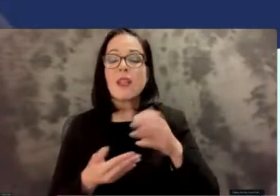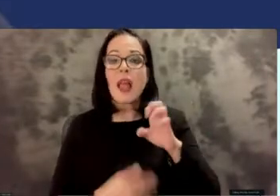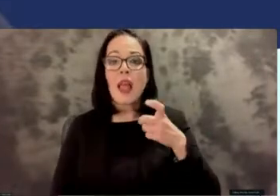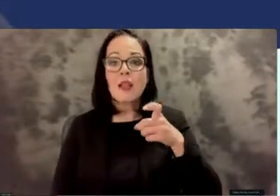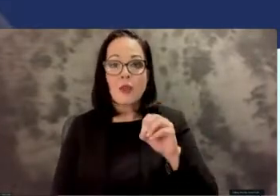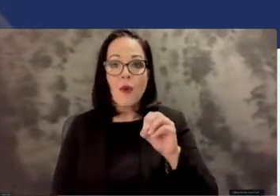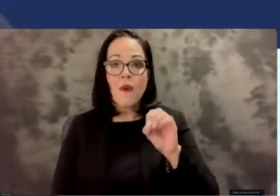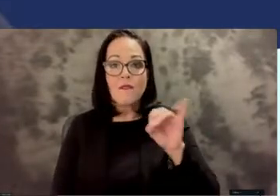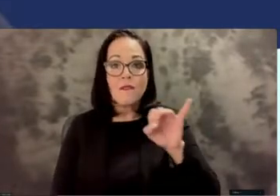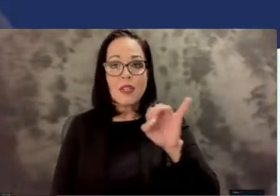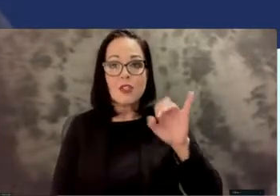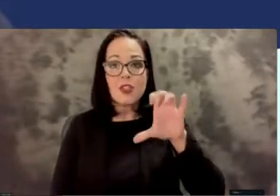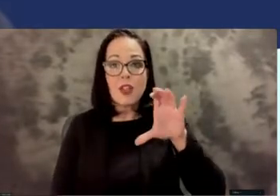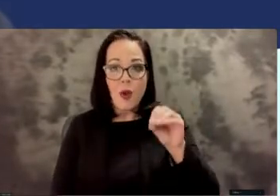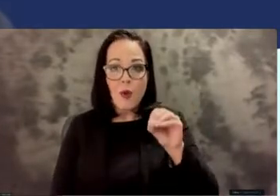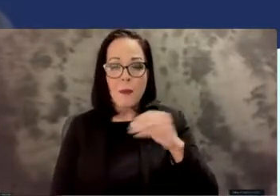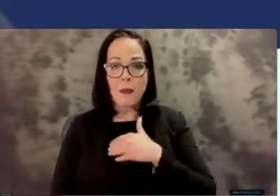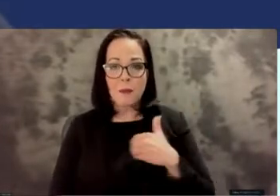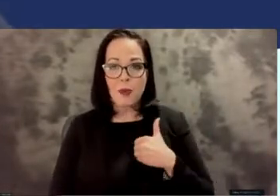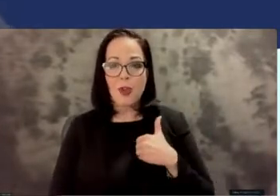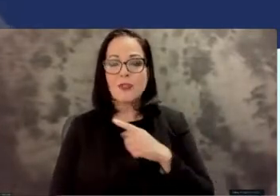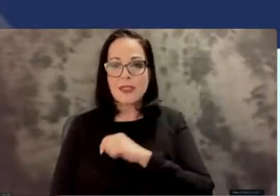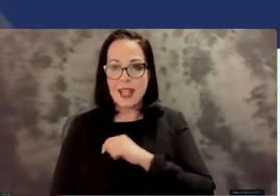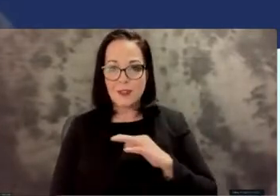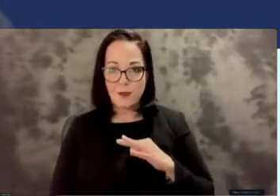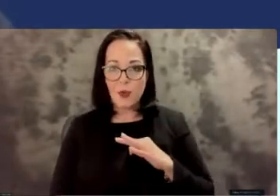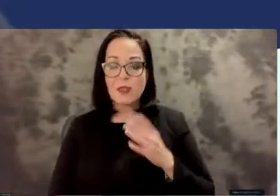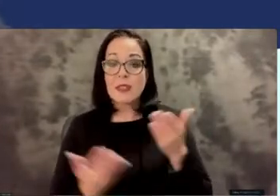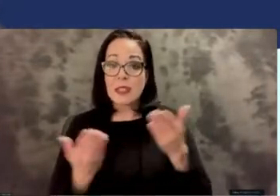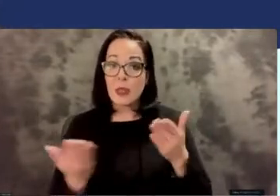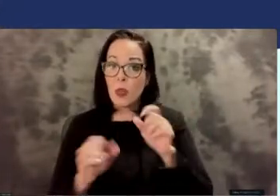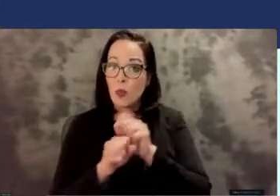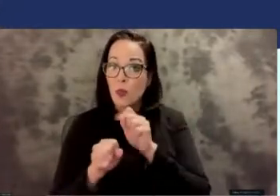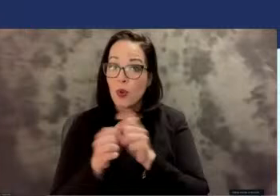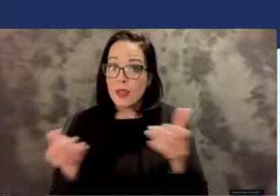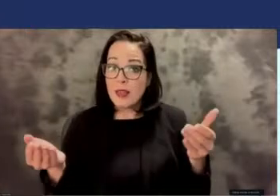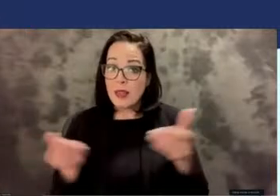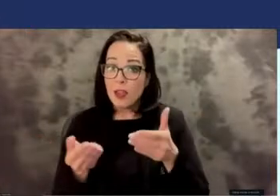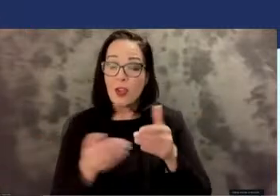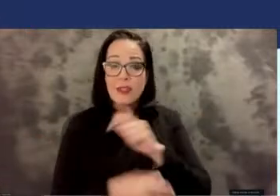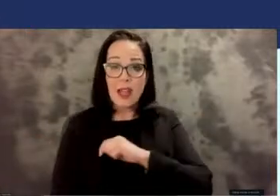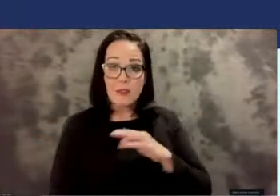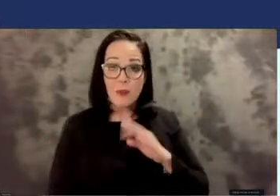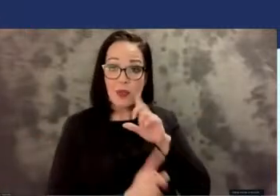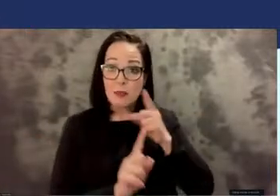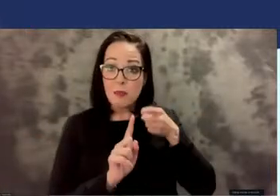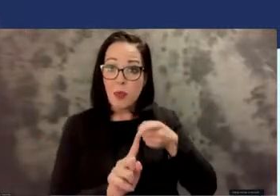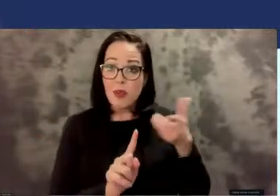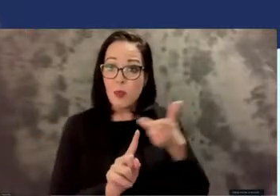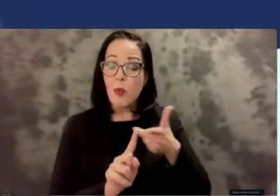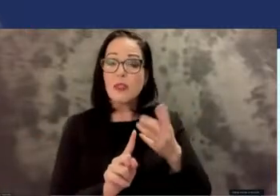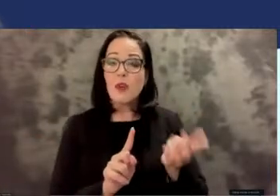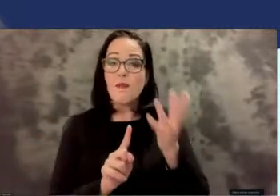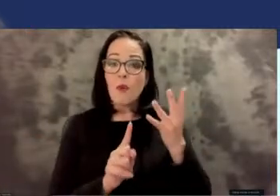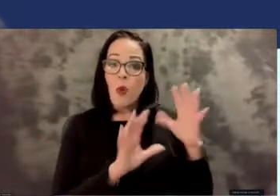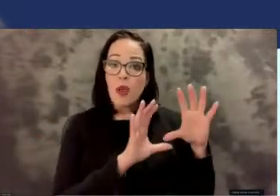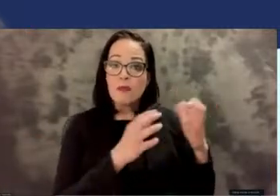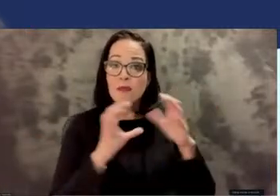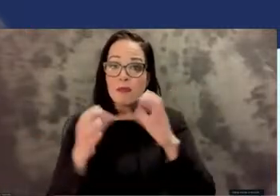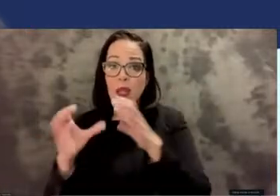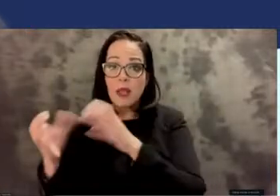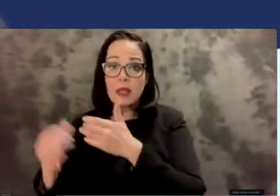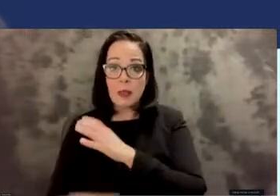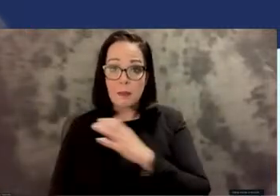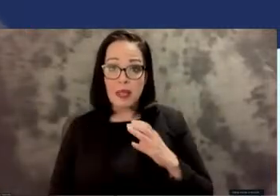task force. The work of the task force, is organized across 4 subcommittees: communications and